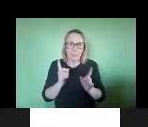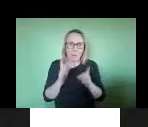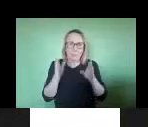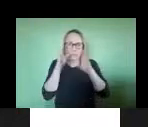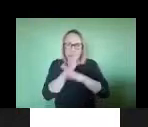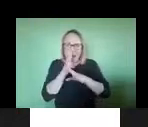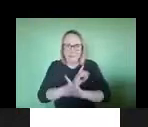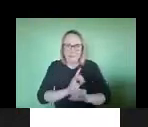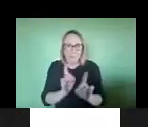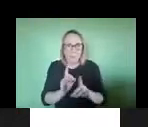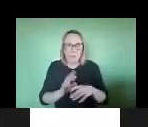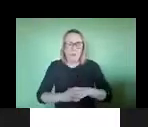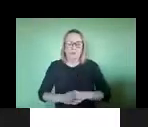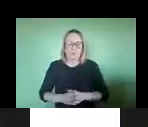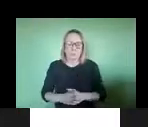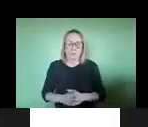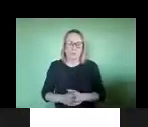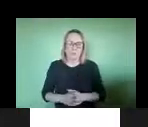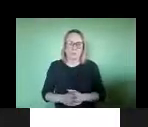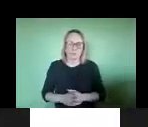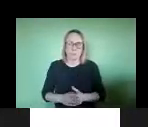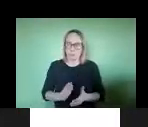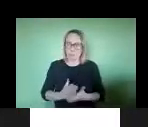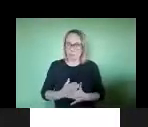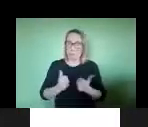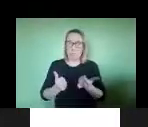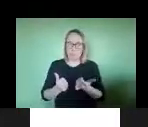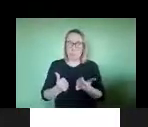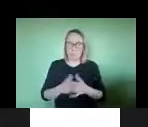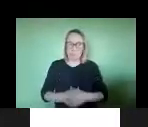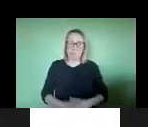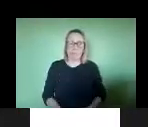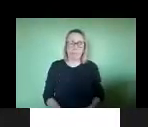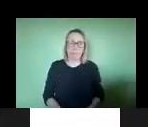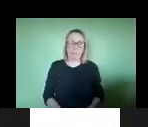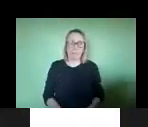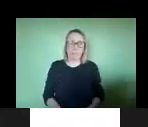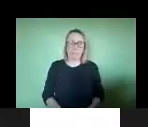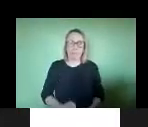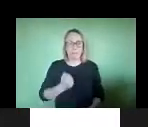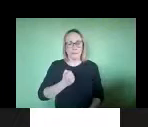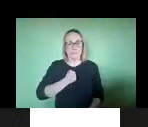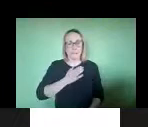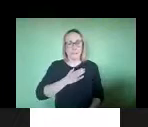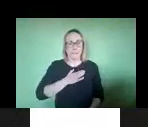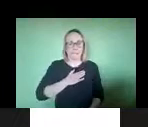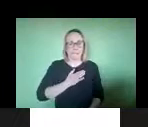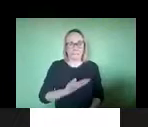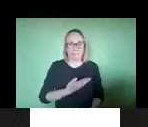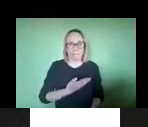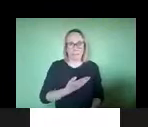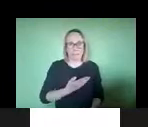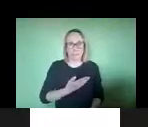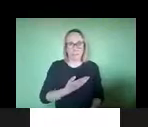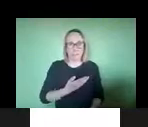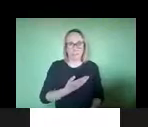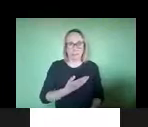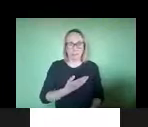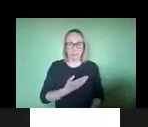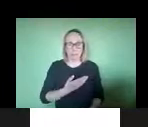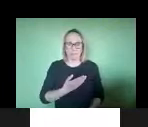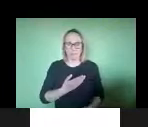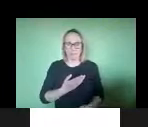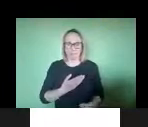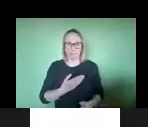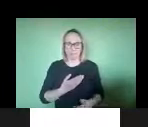all the rest of it. But it was really good. And some of my members got devices given to